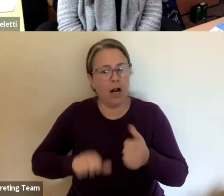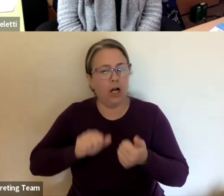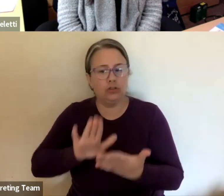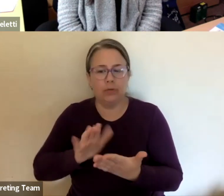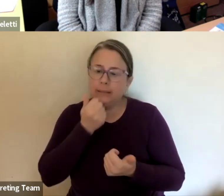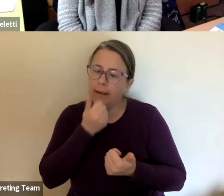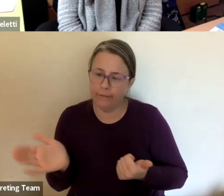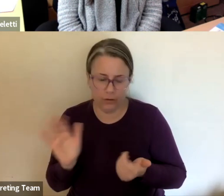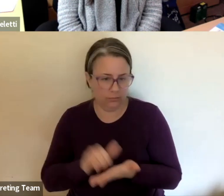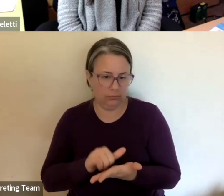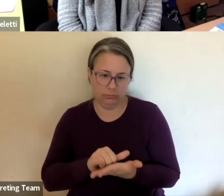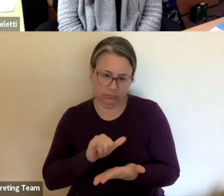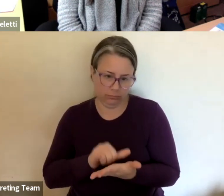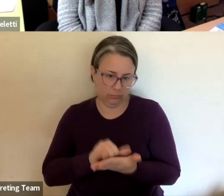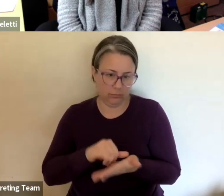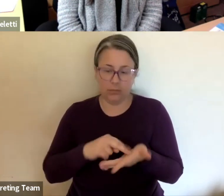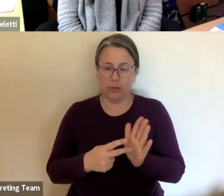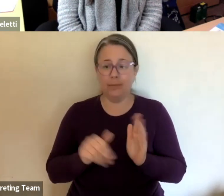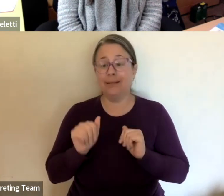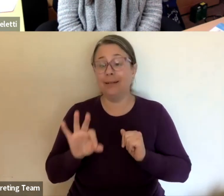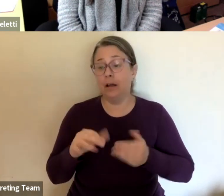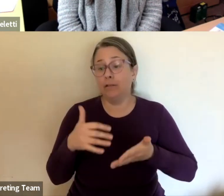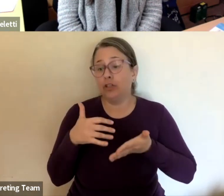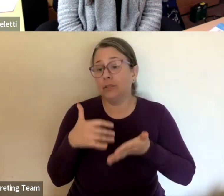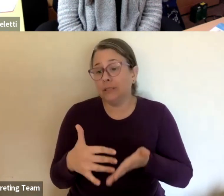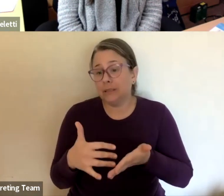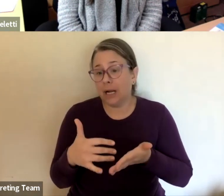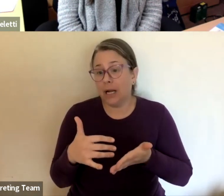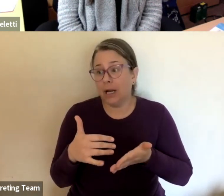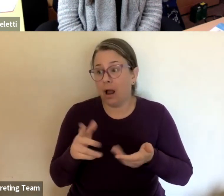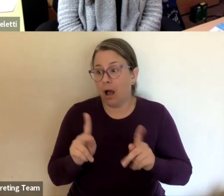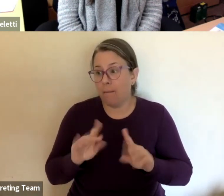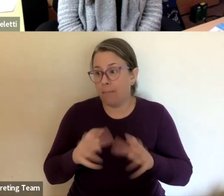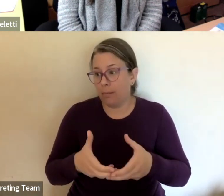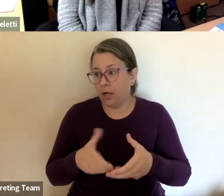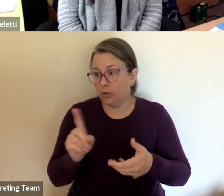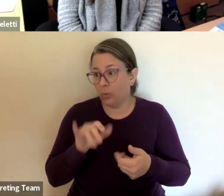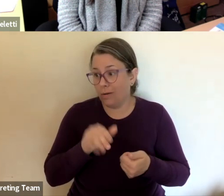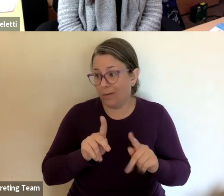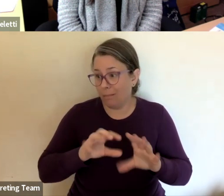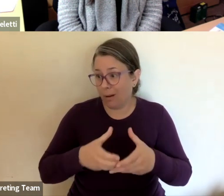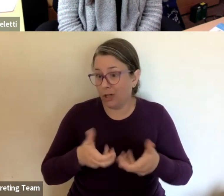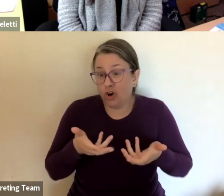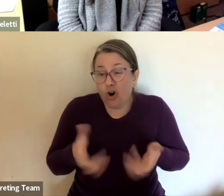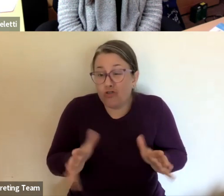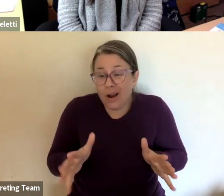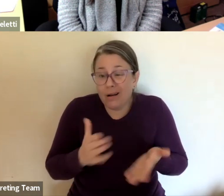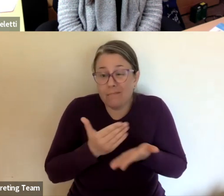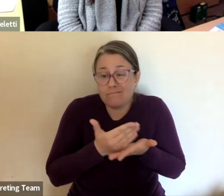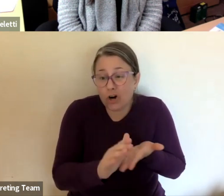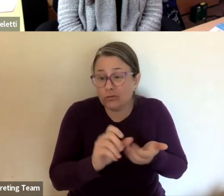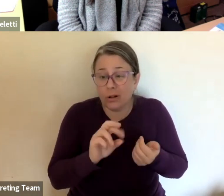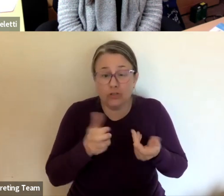is already unique, already marginalized, like a group that's deaf and hard of hearing, you're already